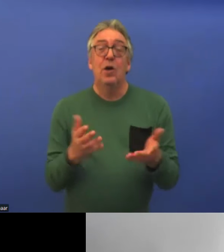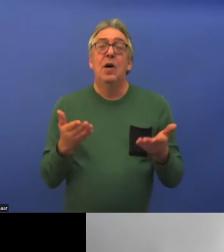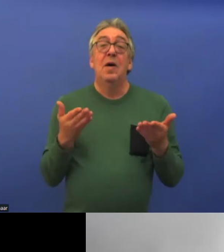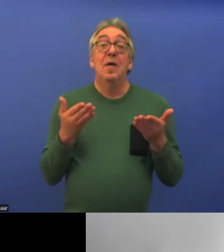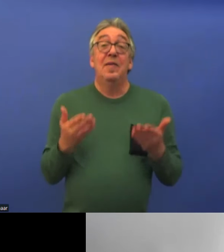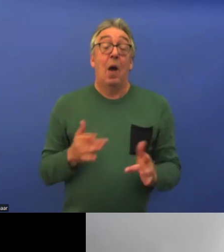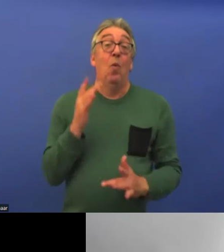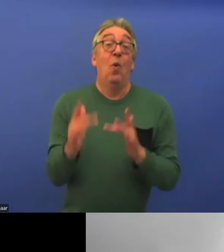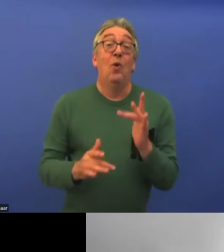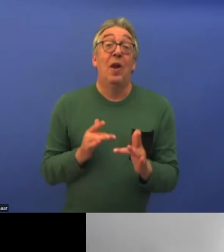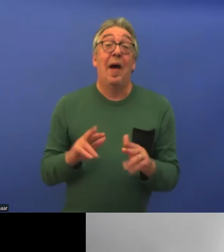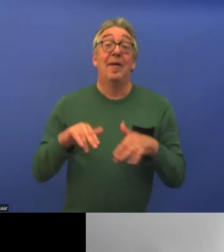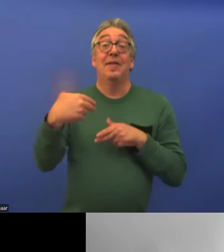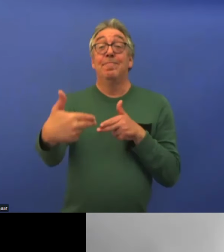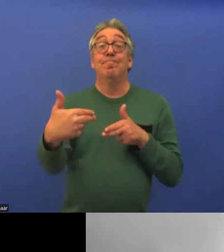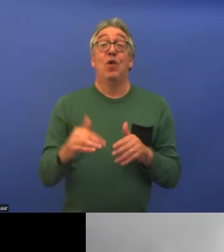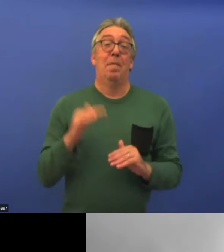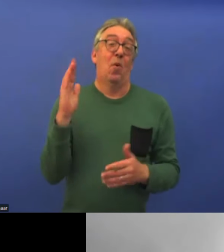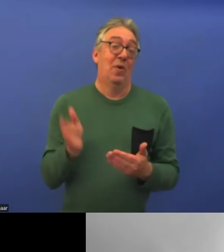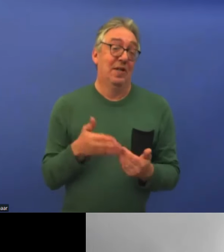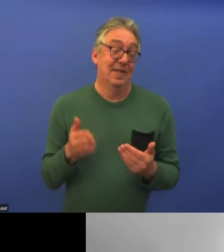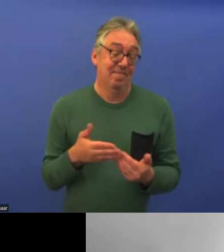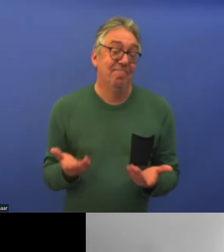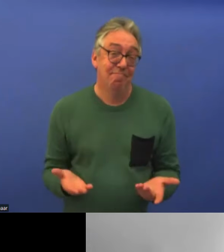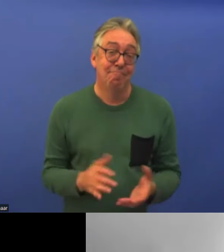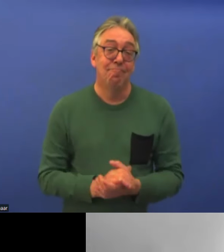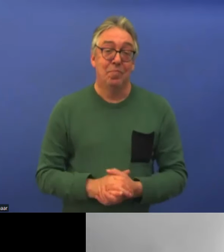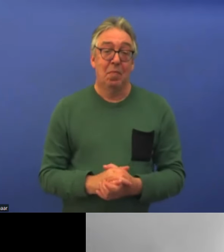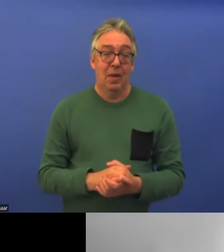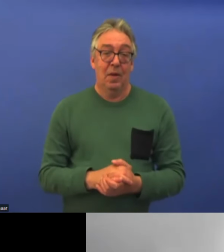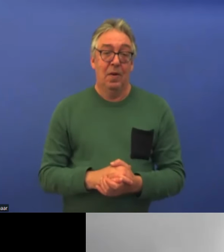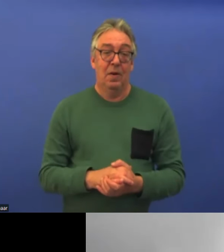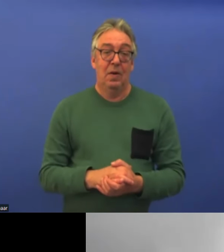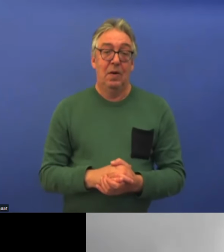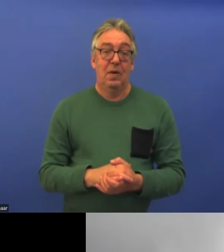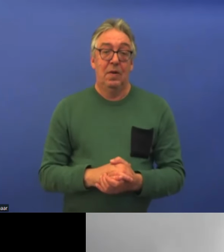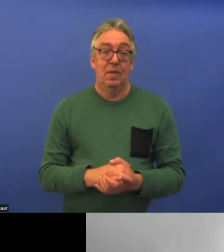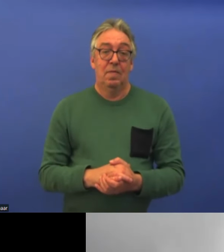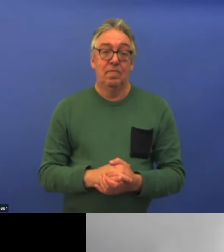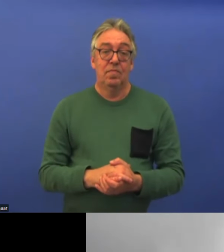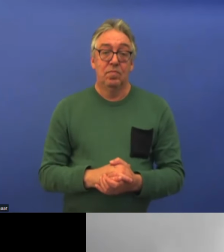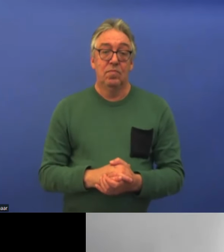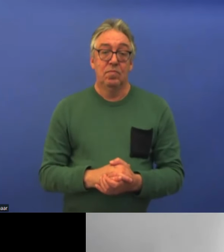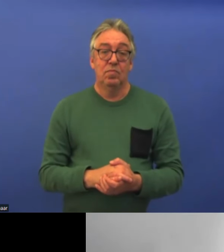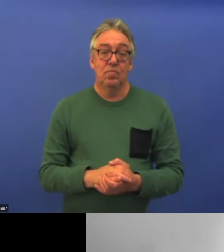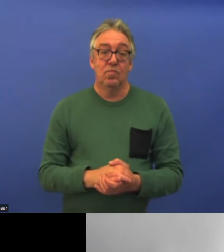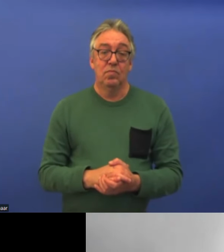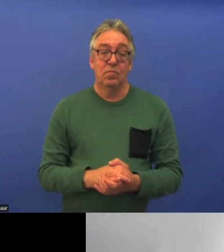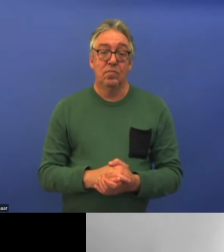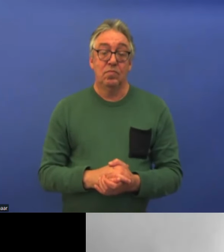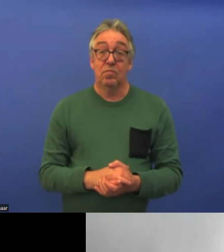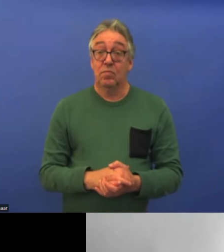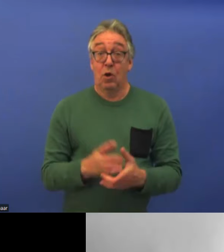everybody uses Zoom or whatever, any other software for communication. I think